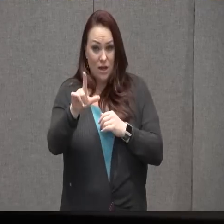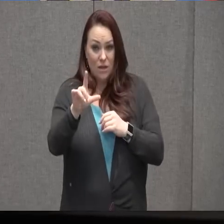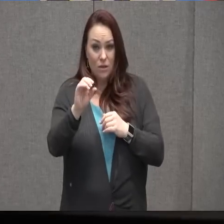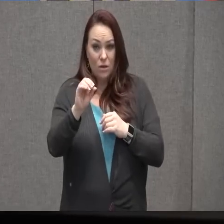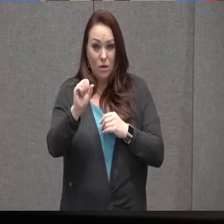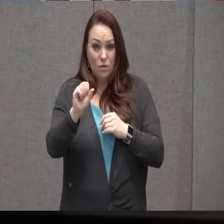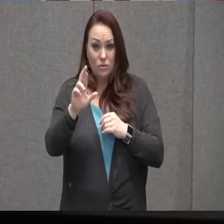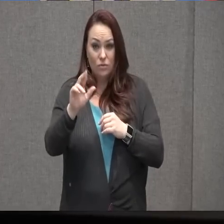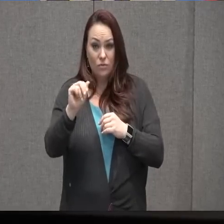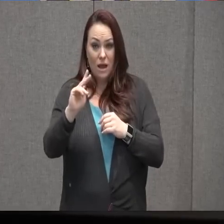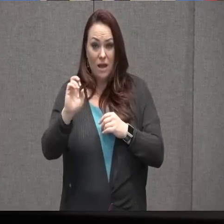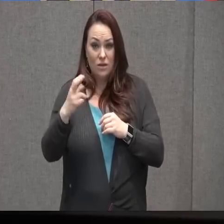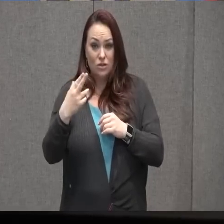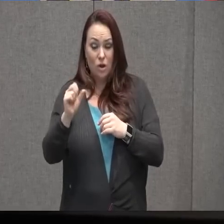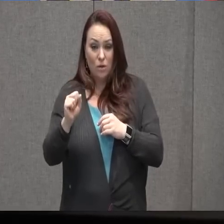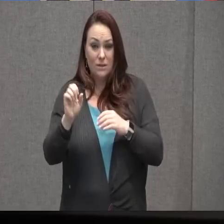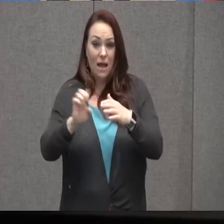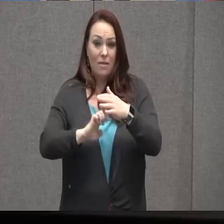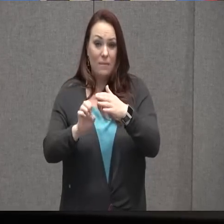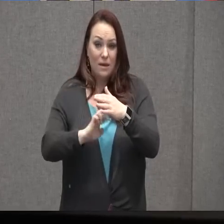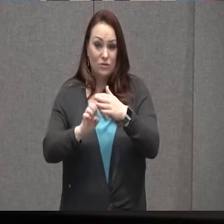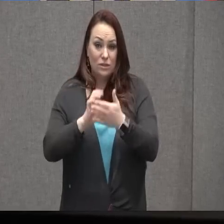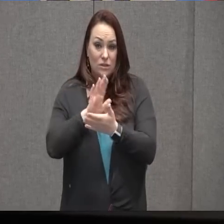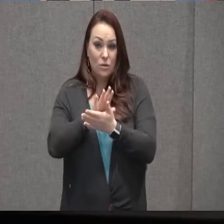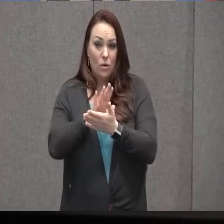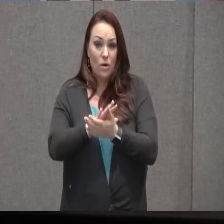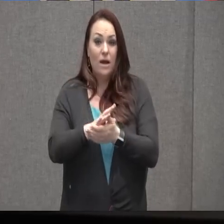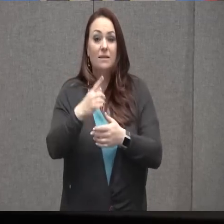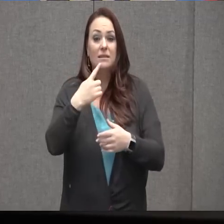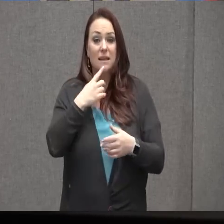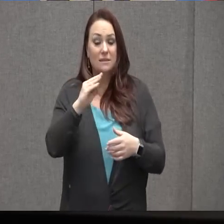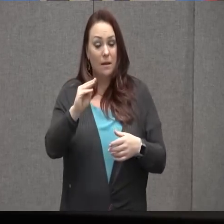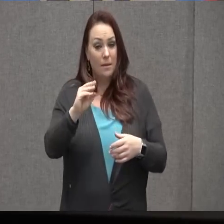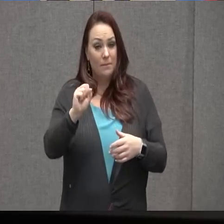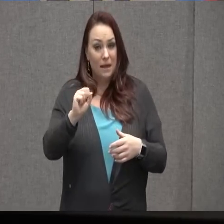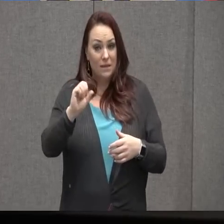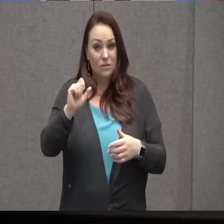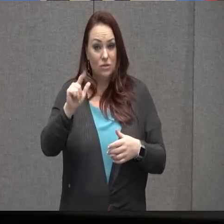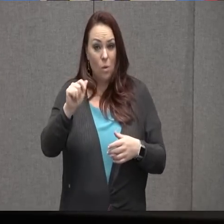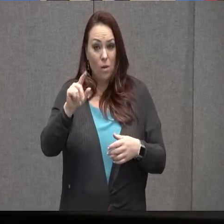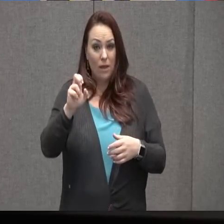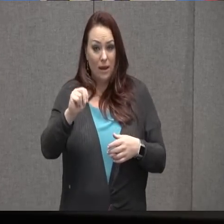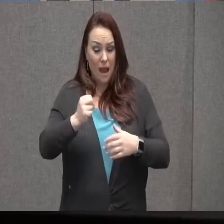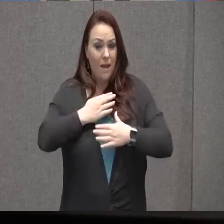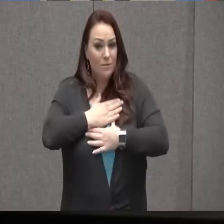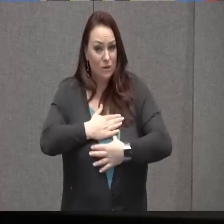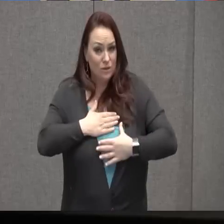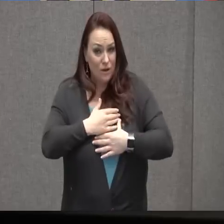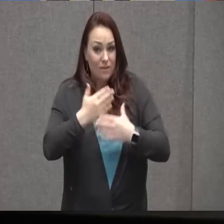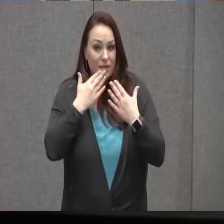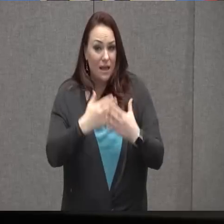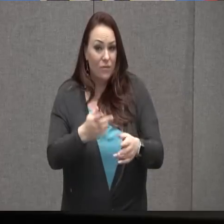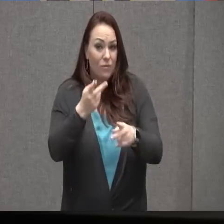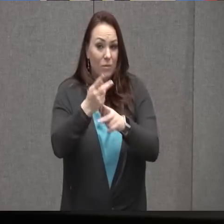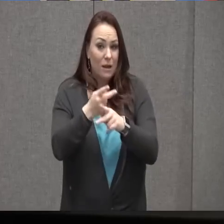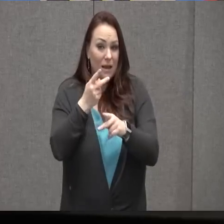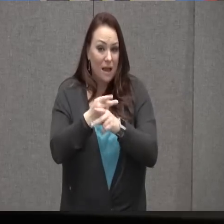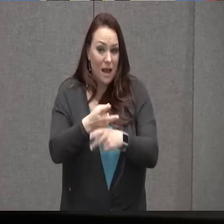I appreciate you. Thank you for being such a hardworking and kind teacher. Love, Mrs. K.